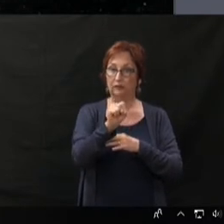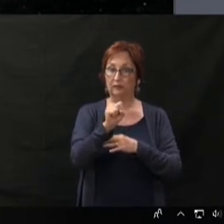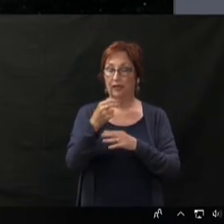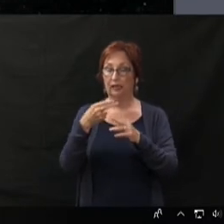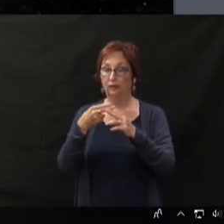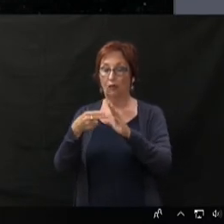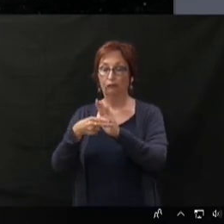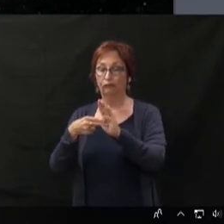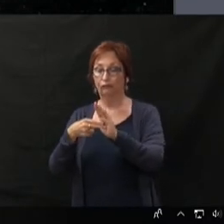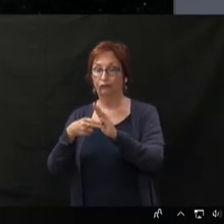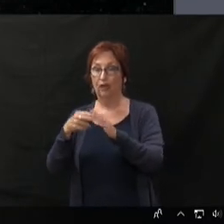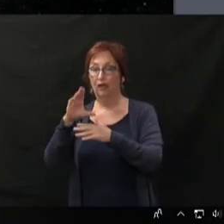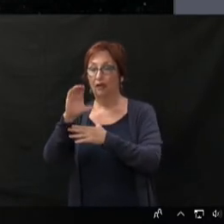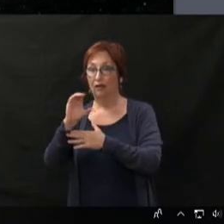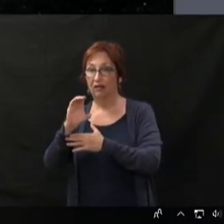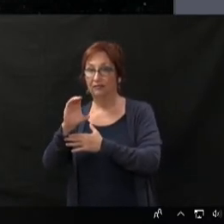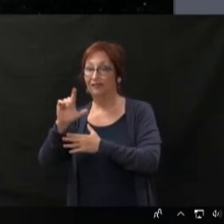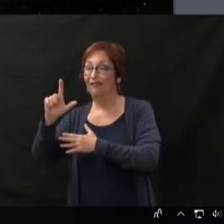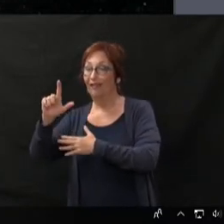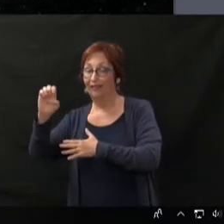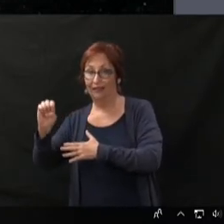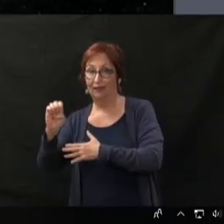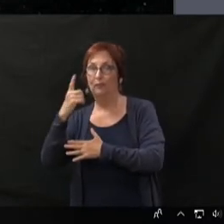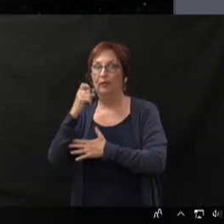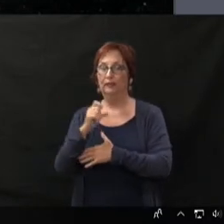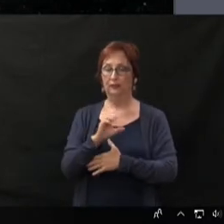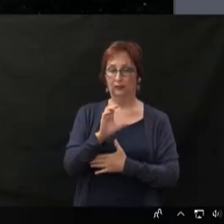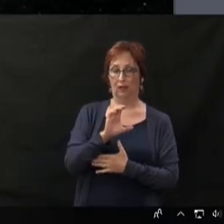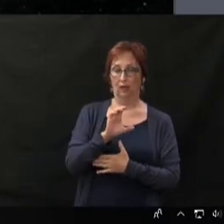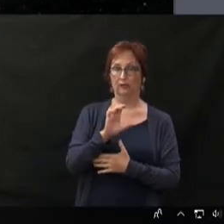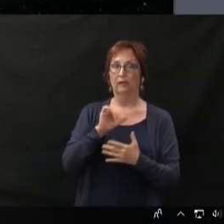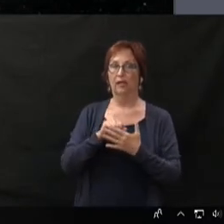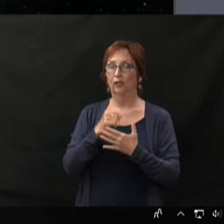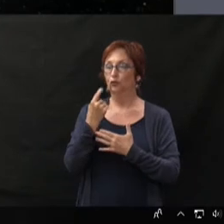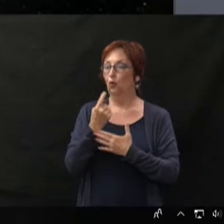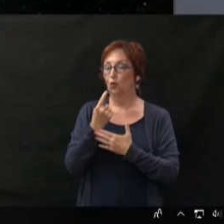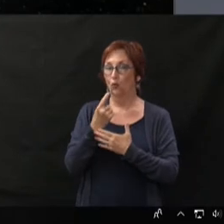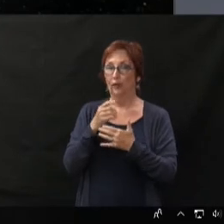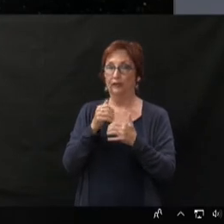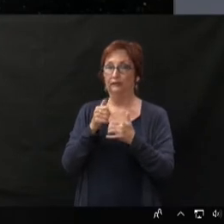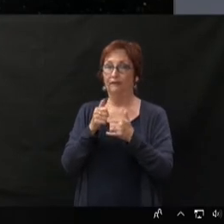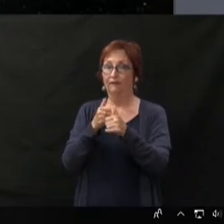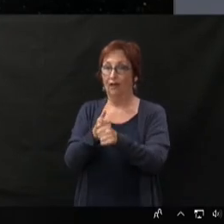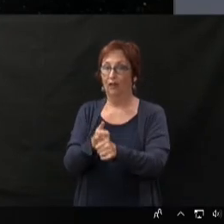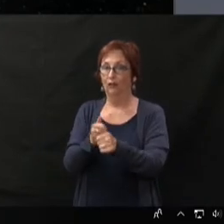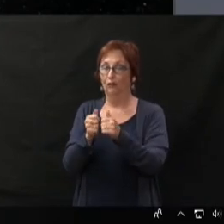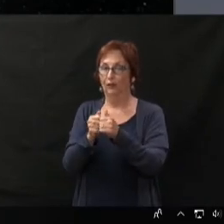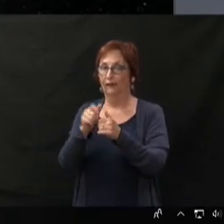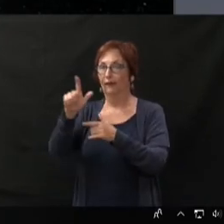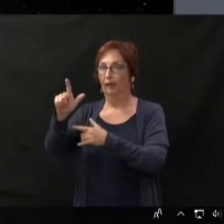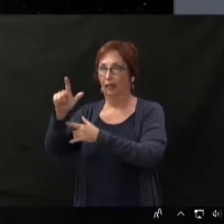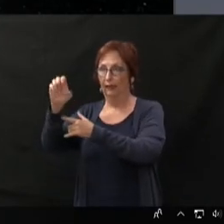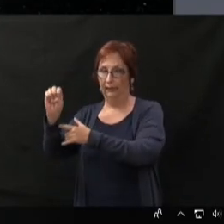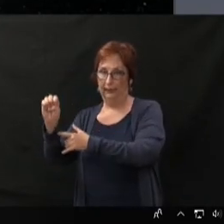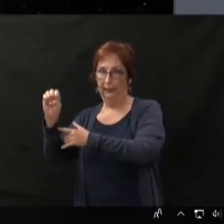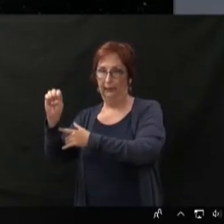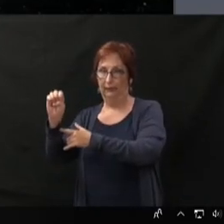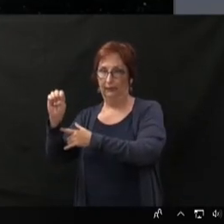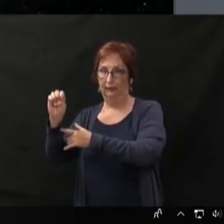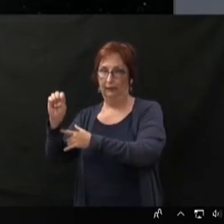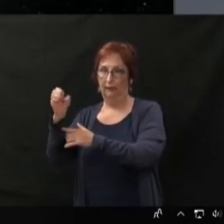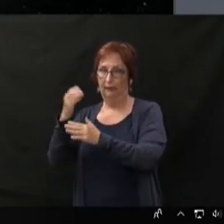because there's a consonant and it's always followed by an LE.